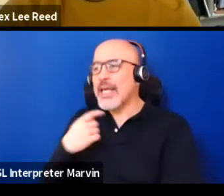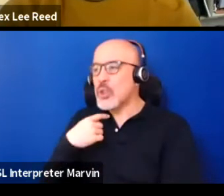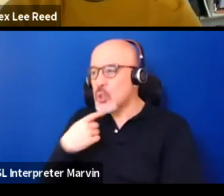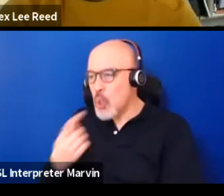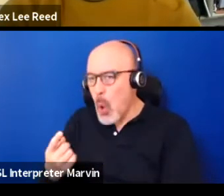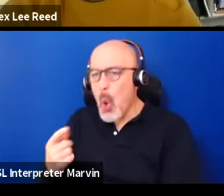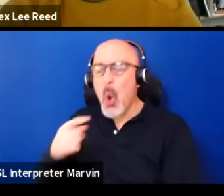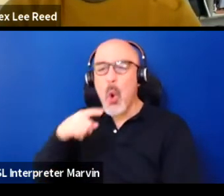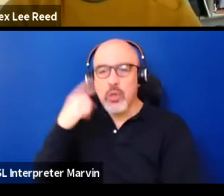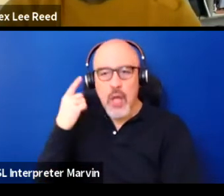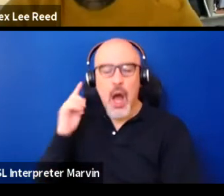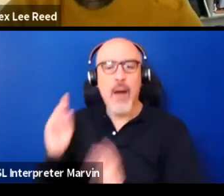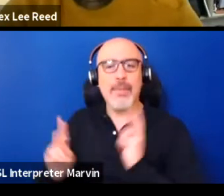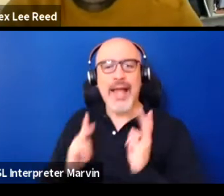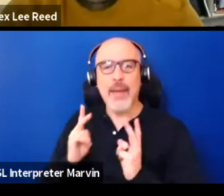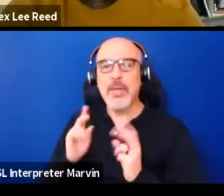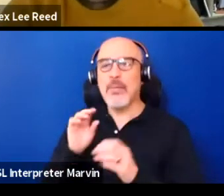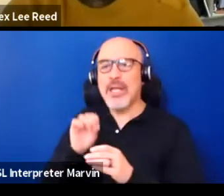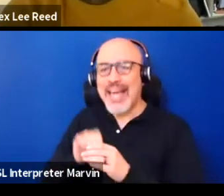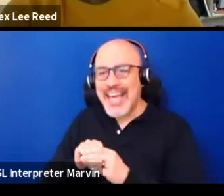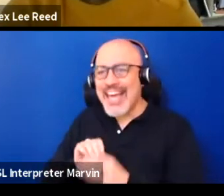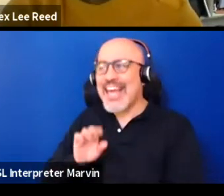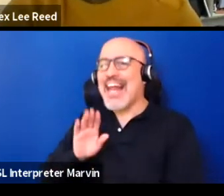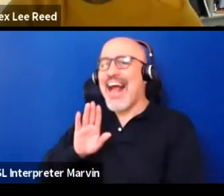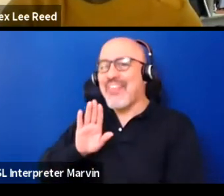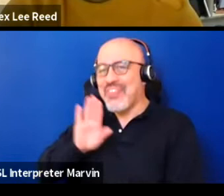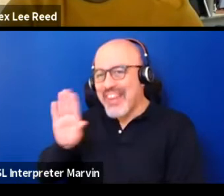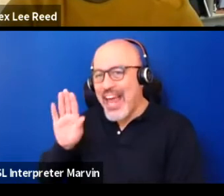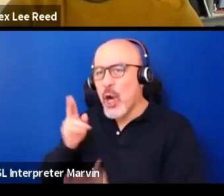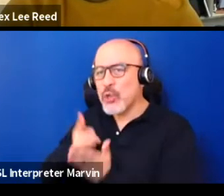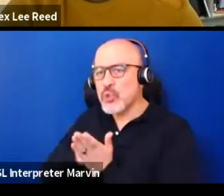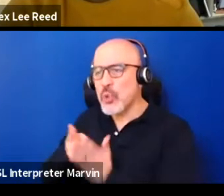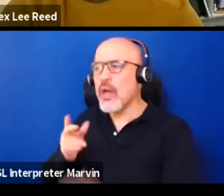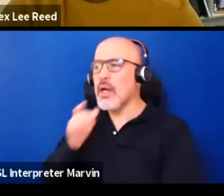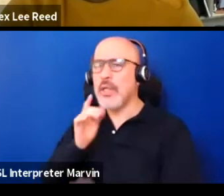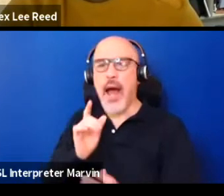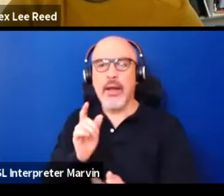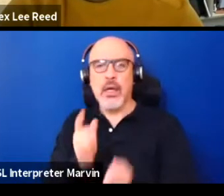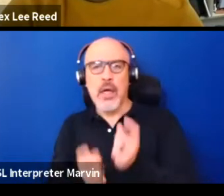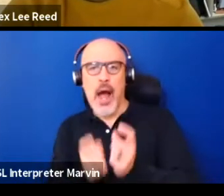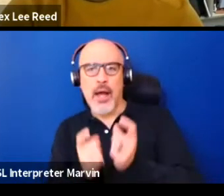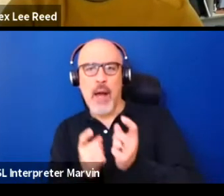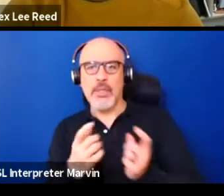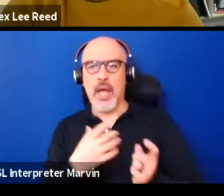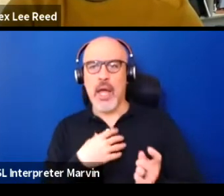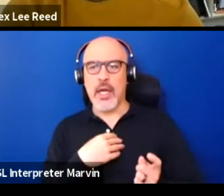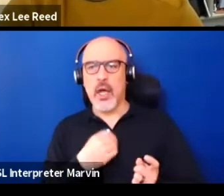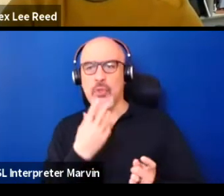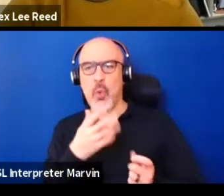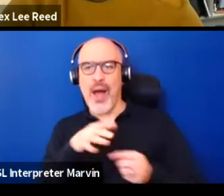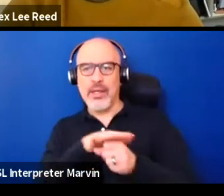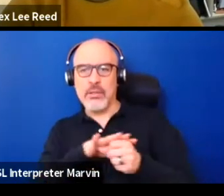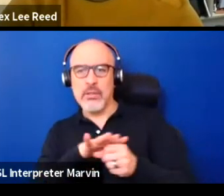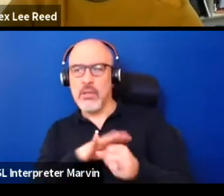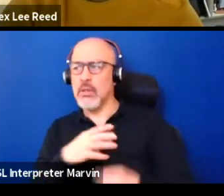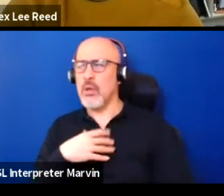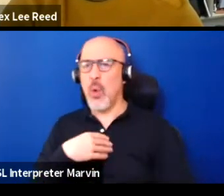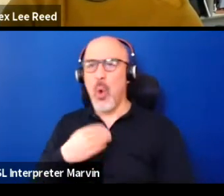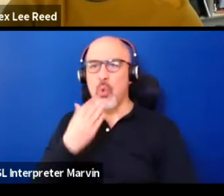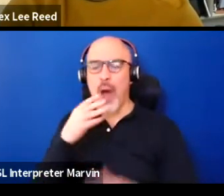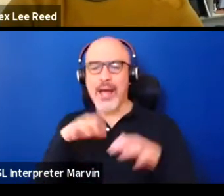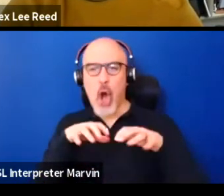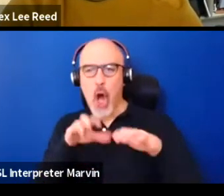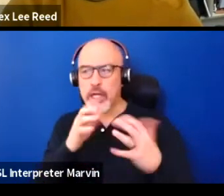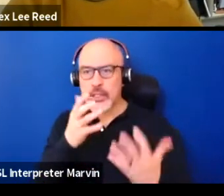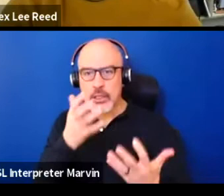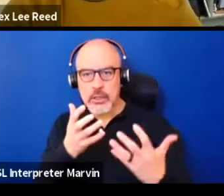people within their truth, not accommodating white institutions or white audiences. And